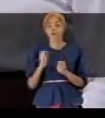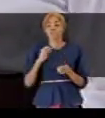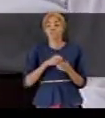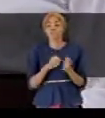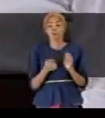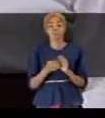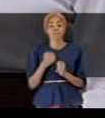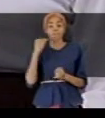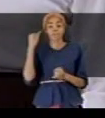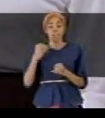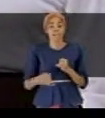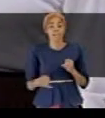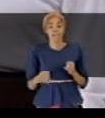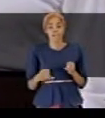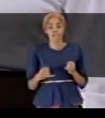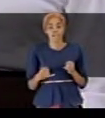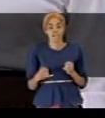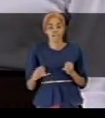past, conflict's